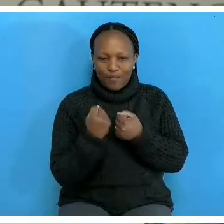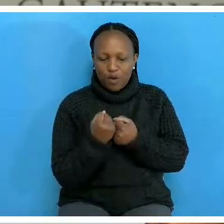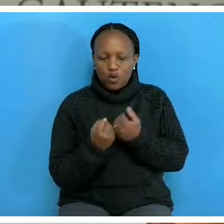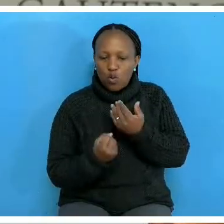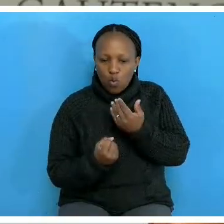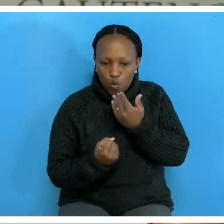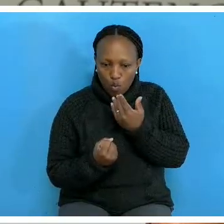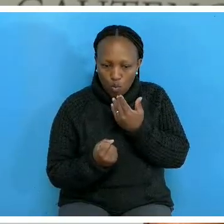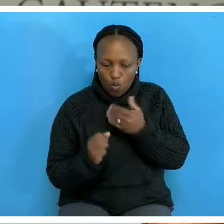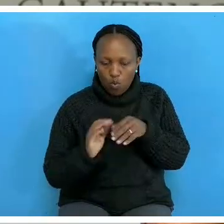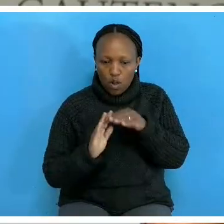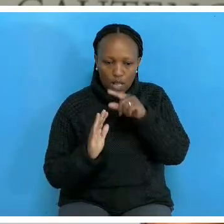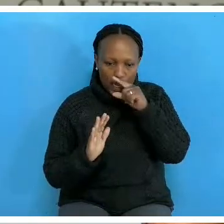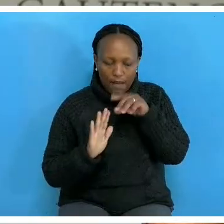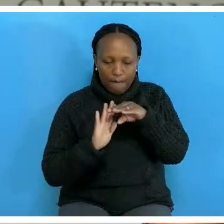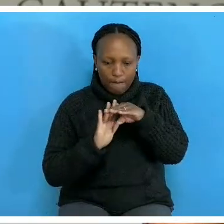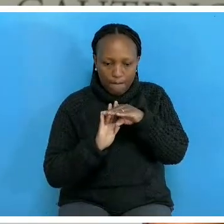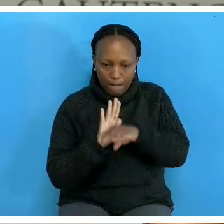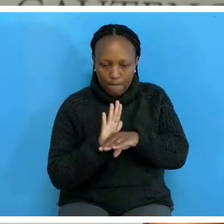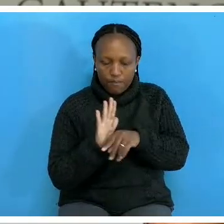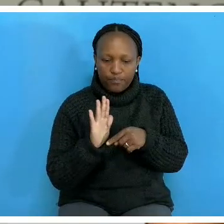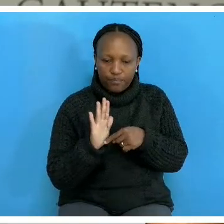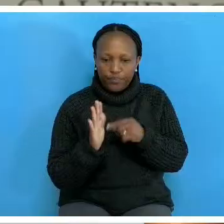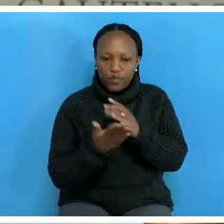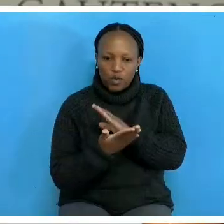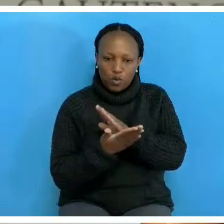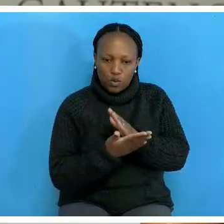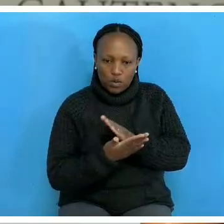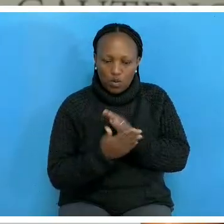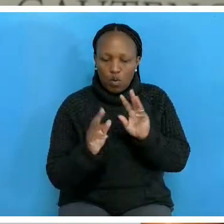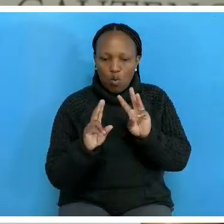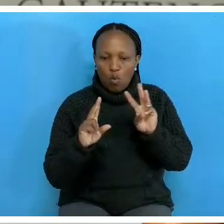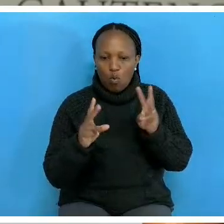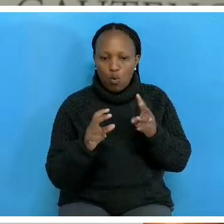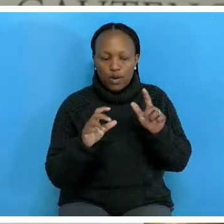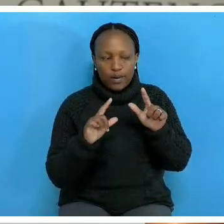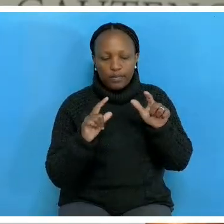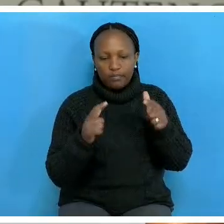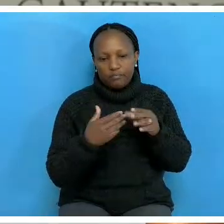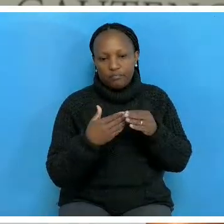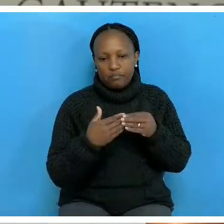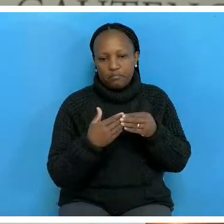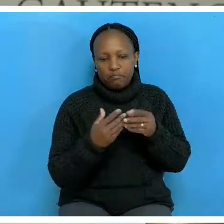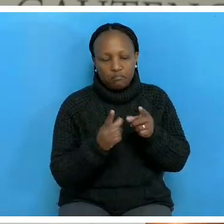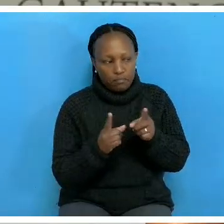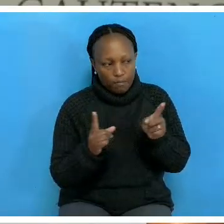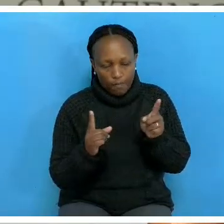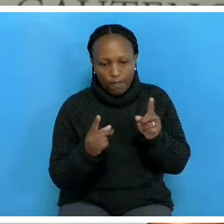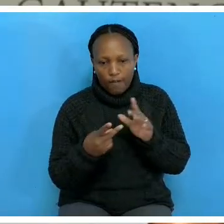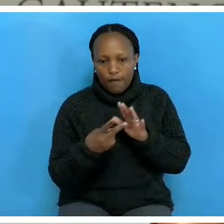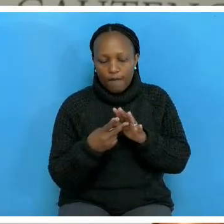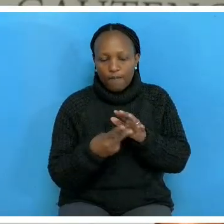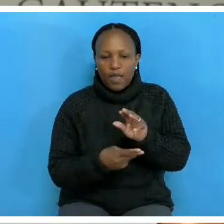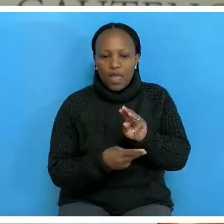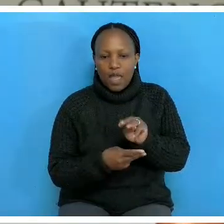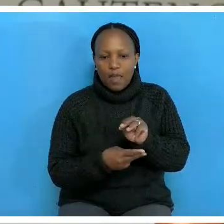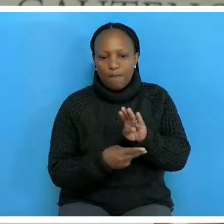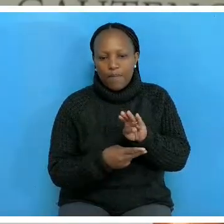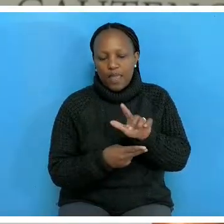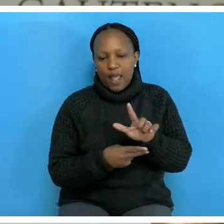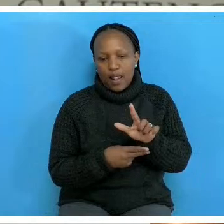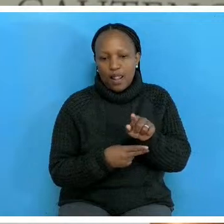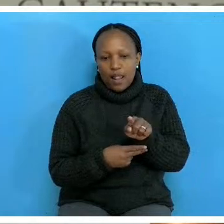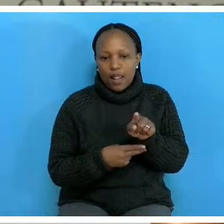and that will be shared with your ward committee members or even MPLs that are